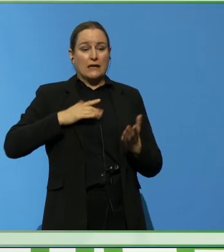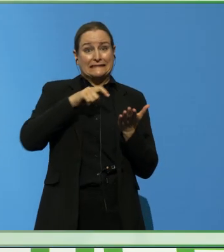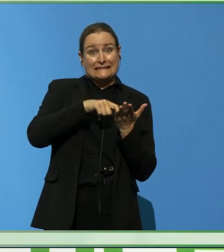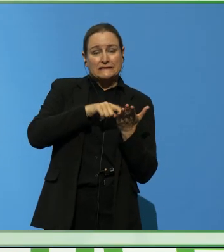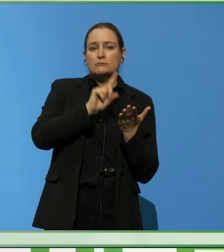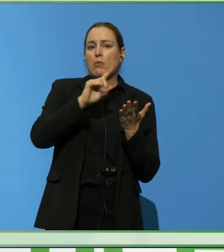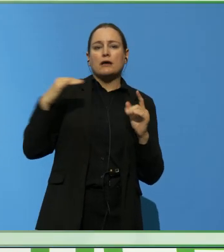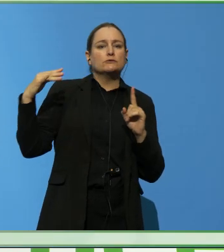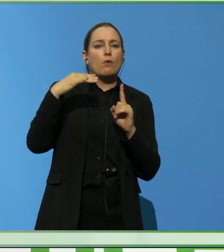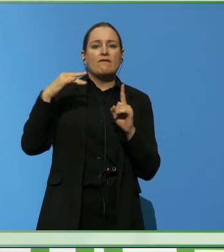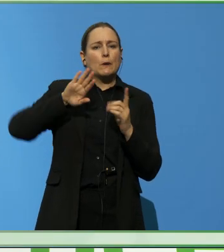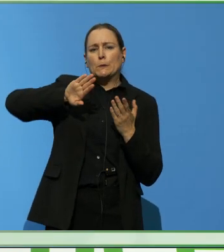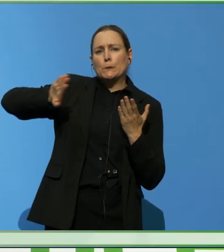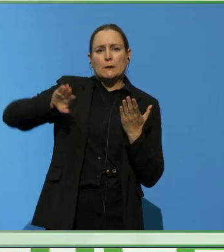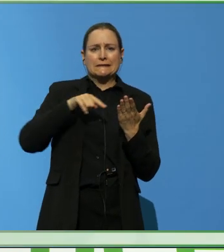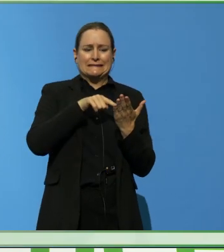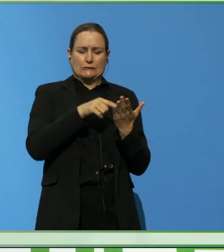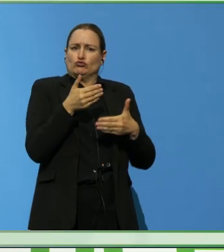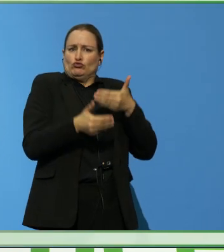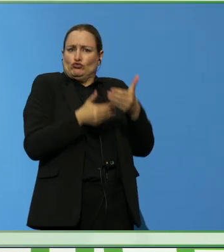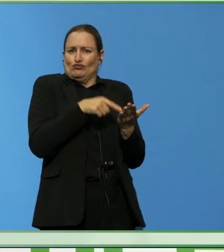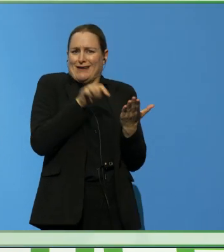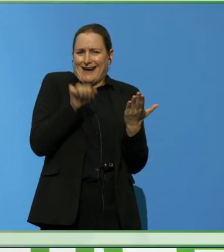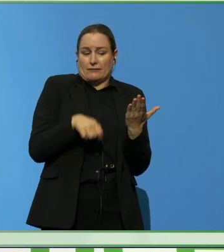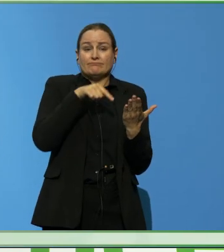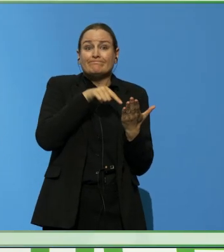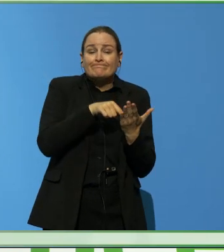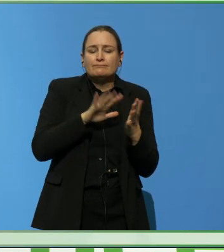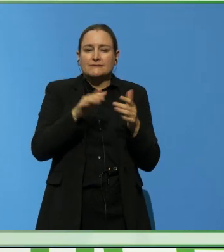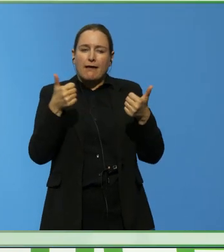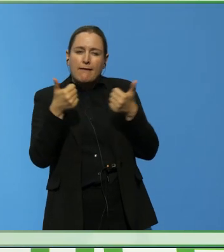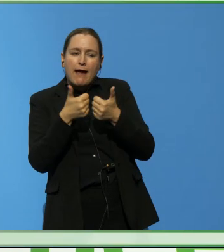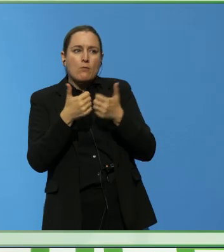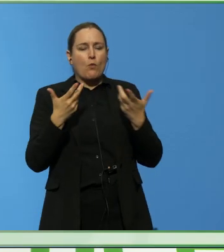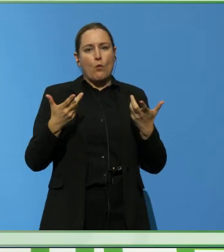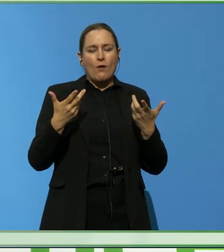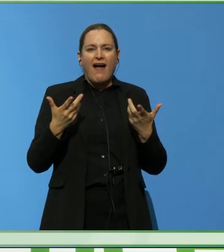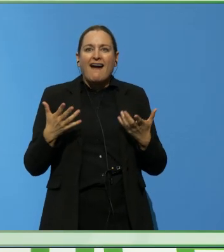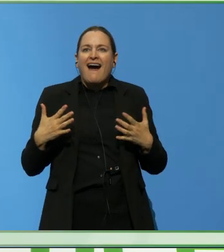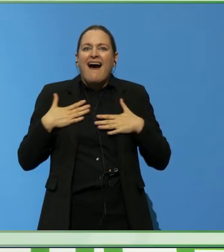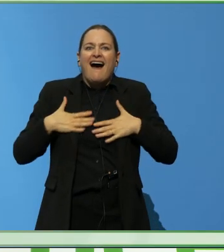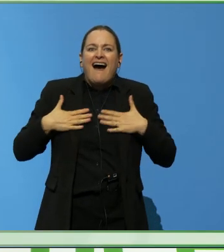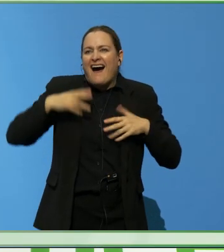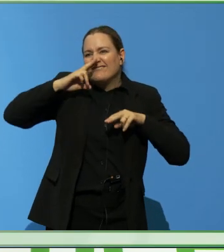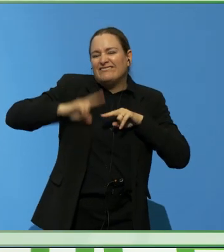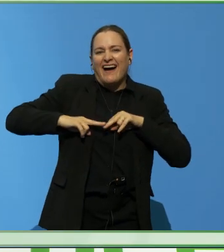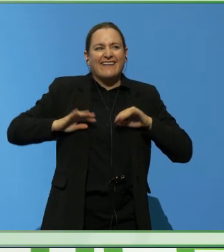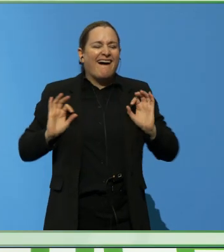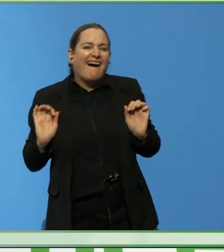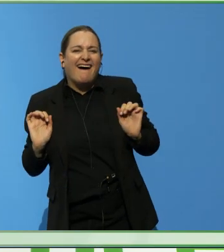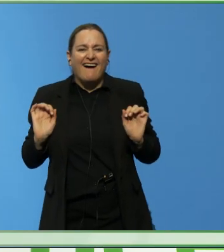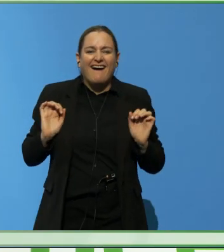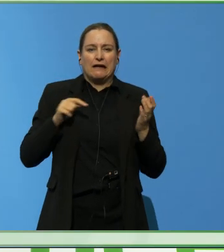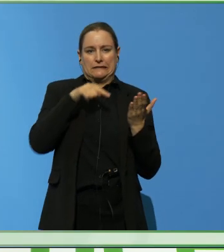The girls also determined the look and feel and design of their application and the desired features